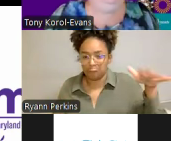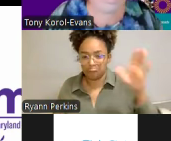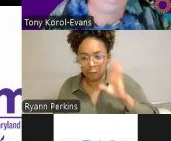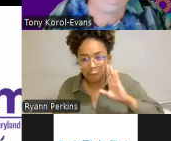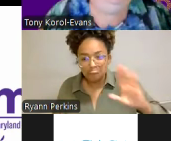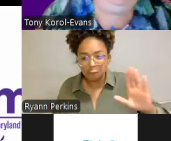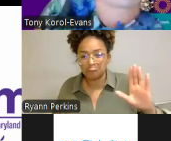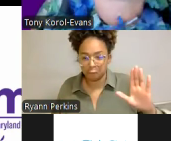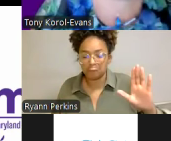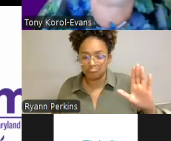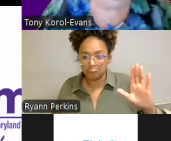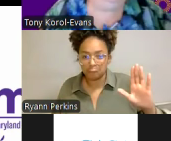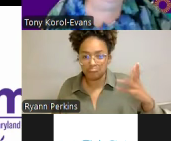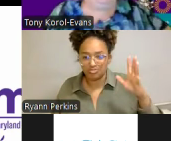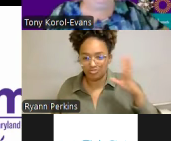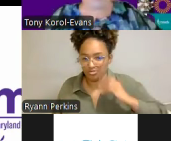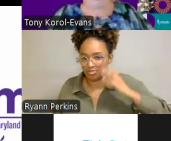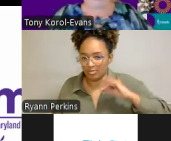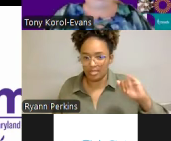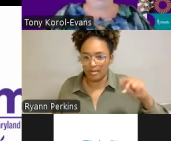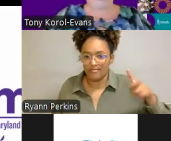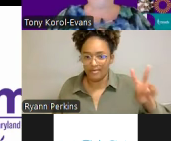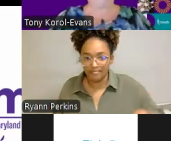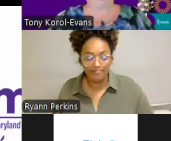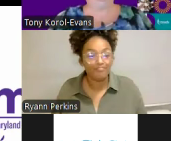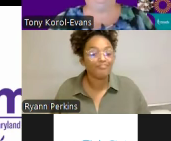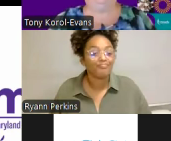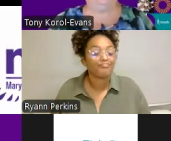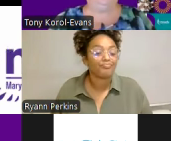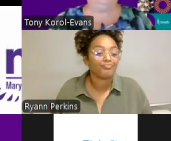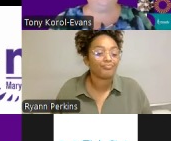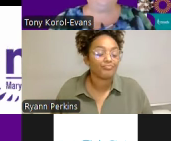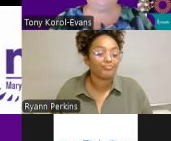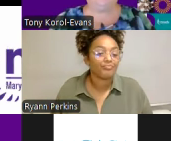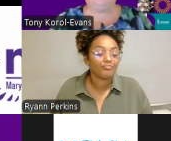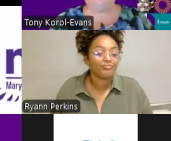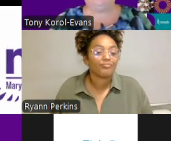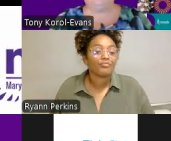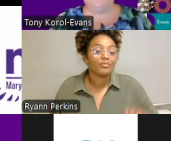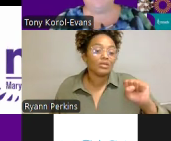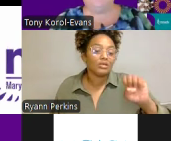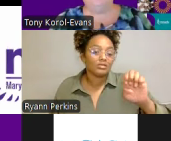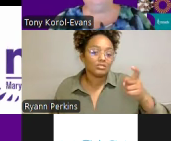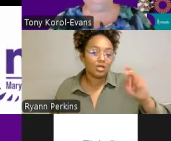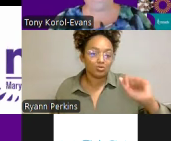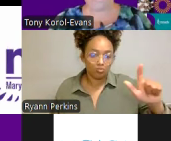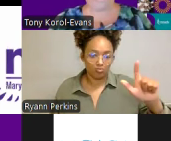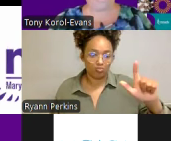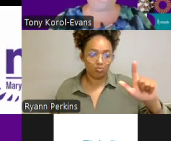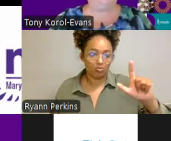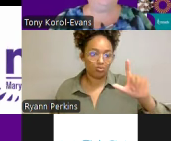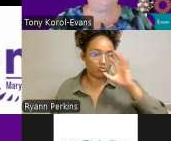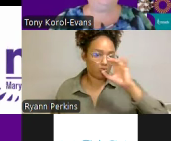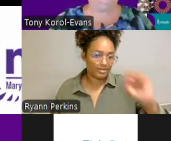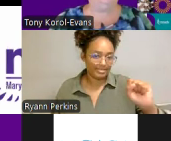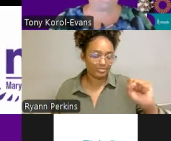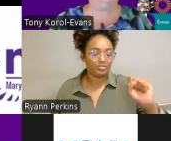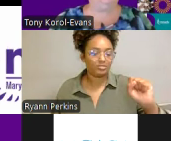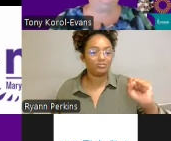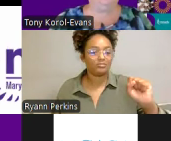And then when we go on to look at sexual orientation on the next slide, you'll see that there